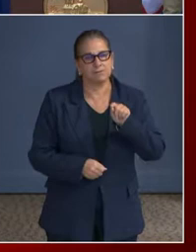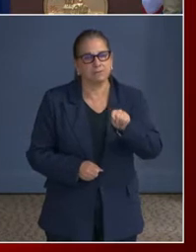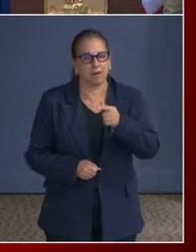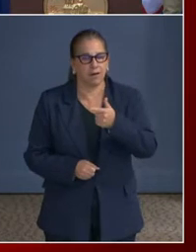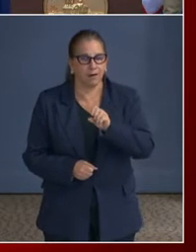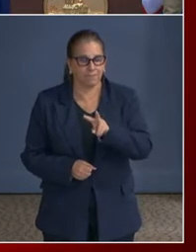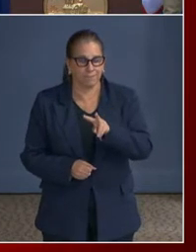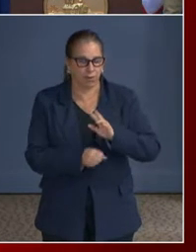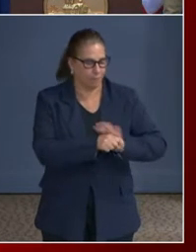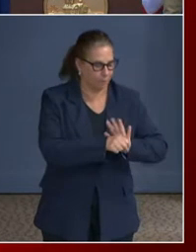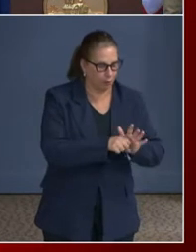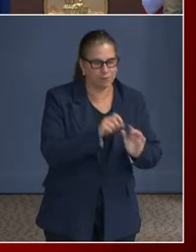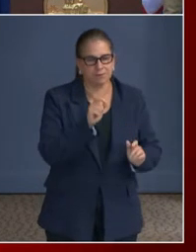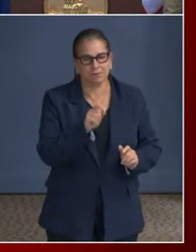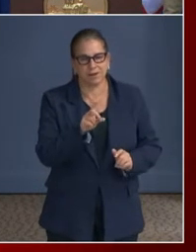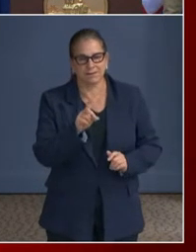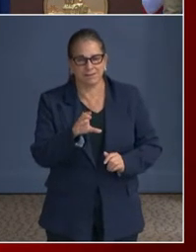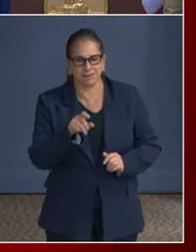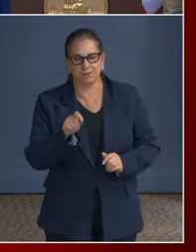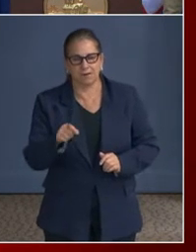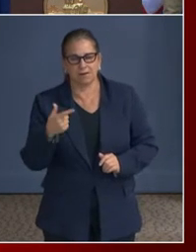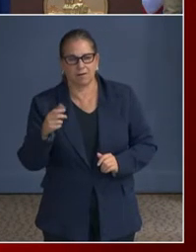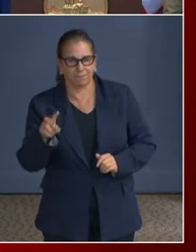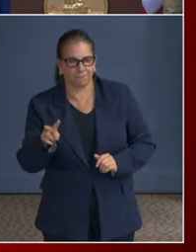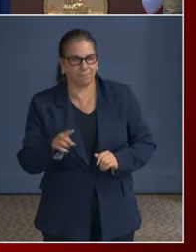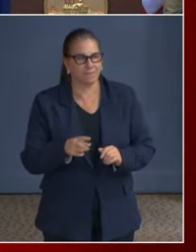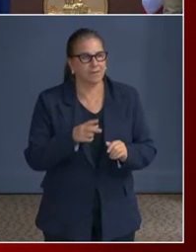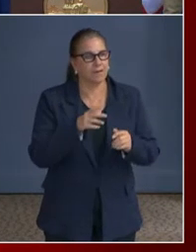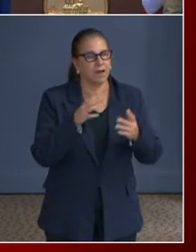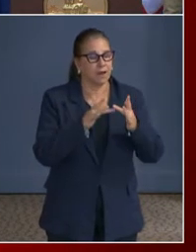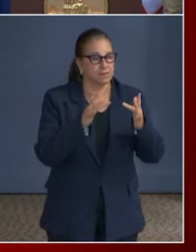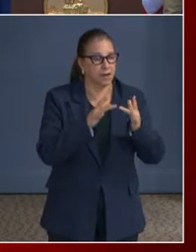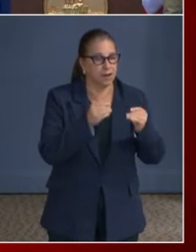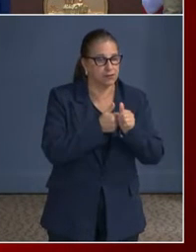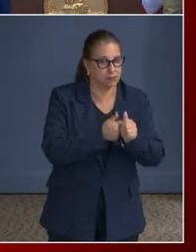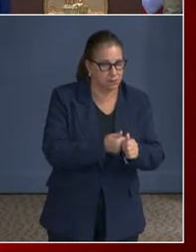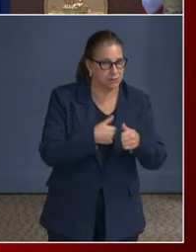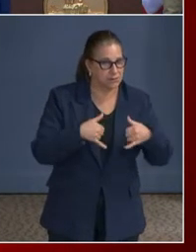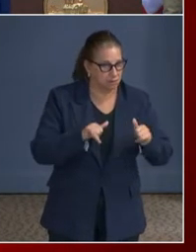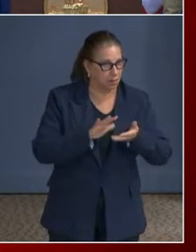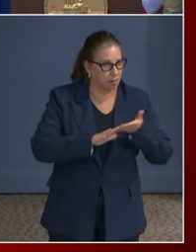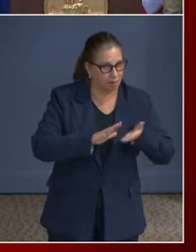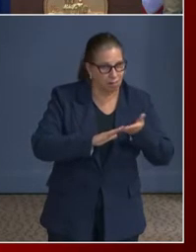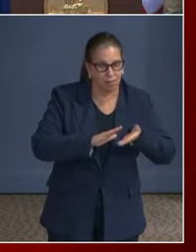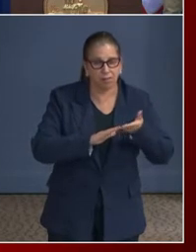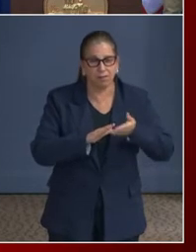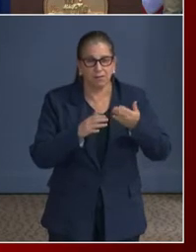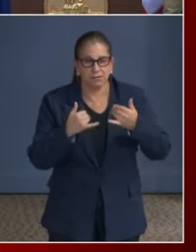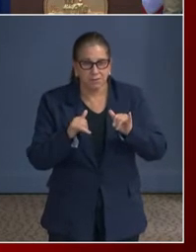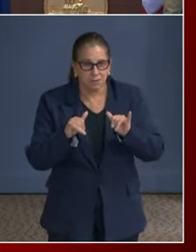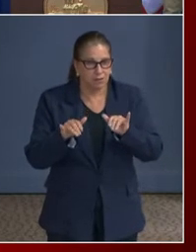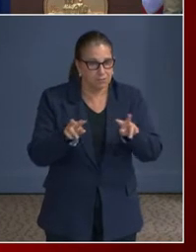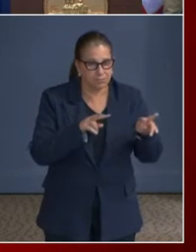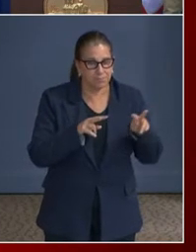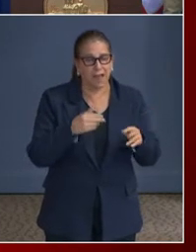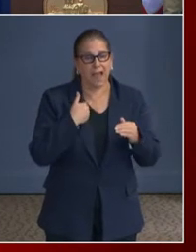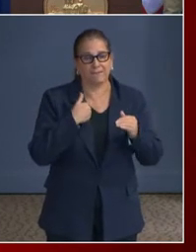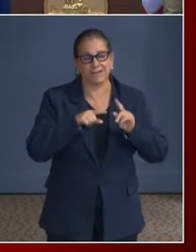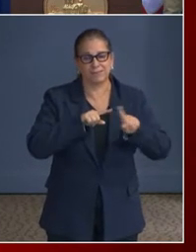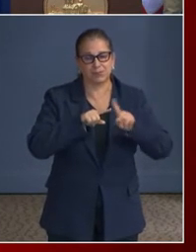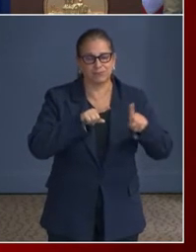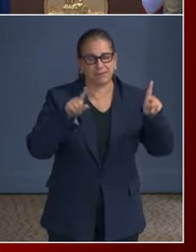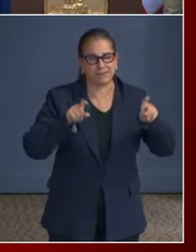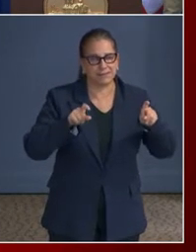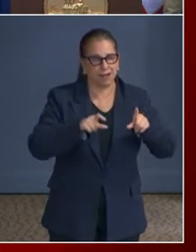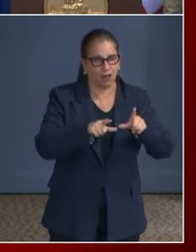I also want to share with you our testing locations for this week. Previously, the same